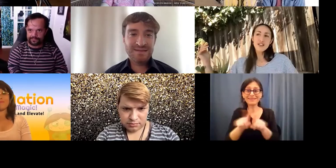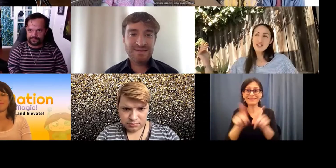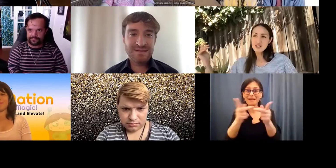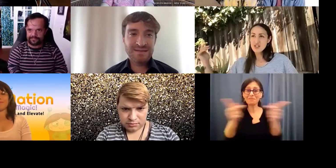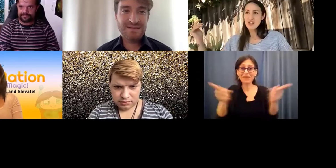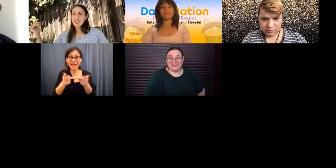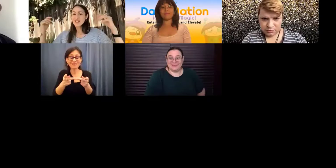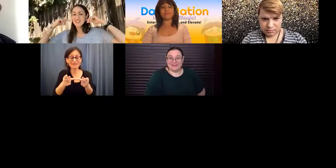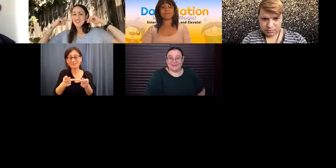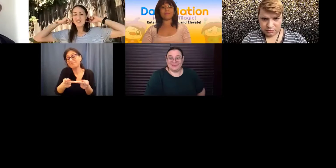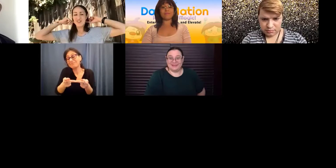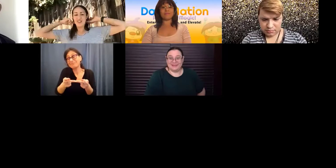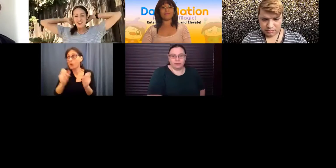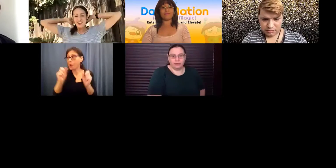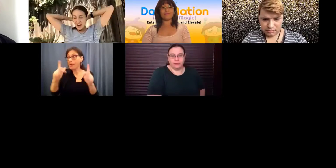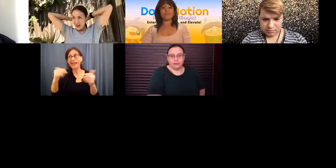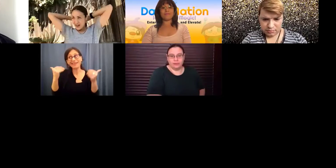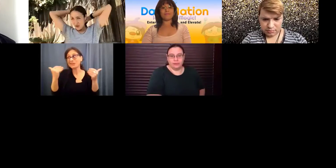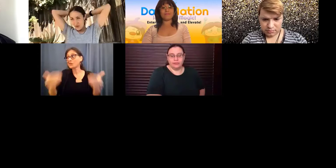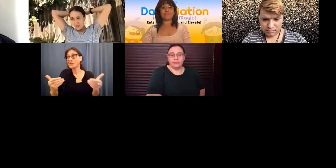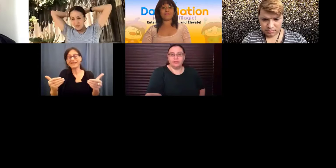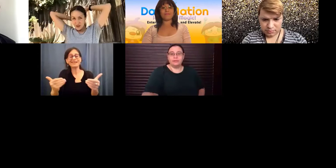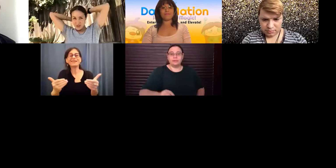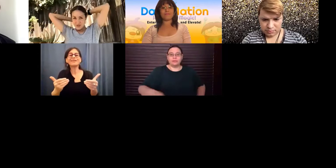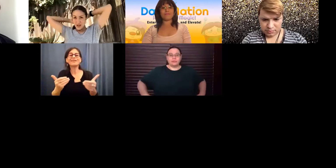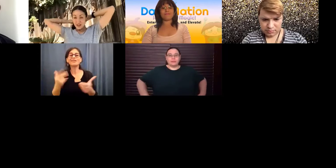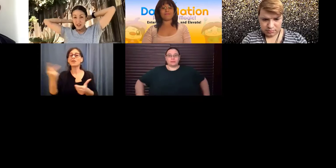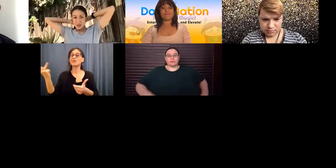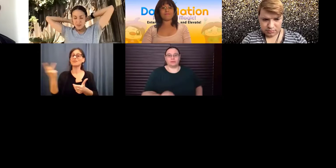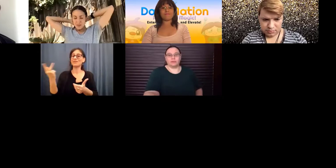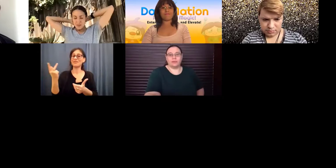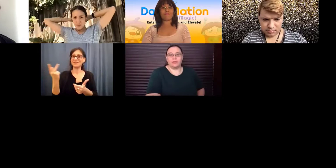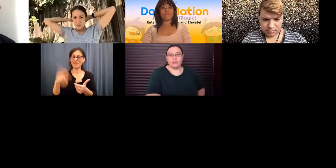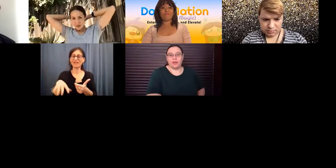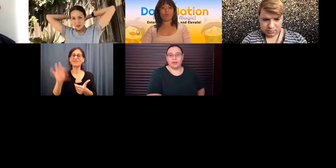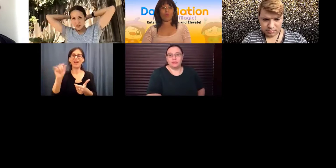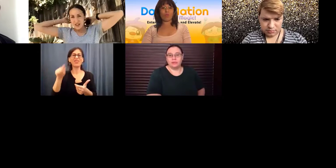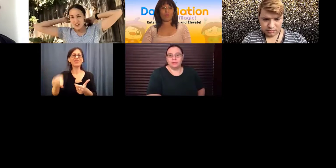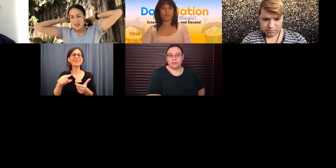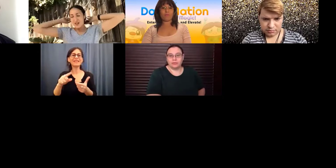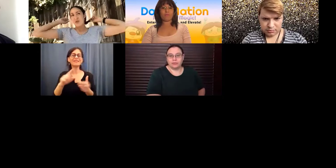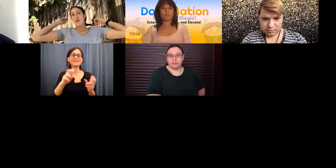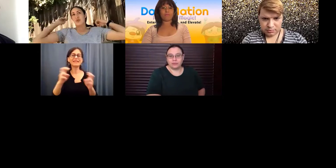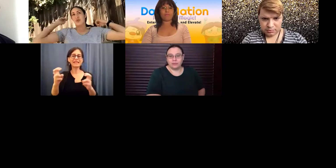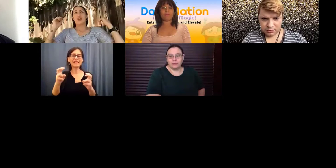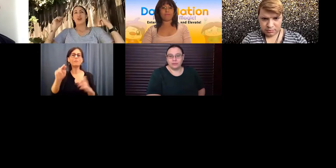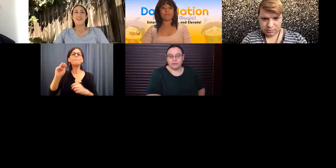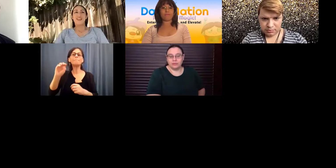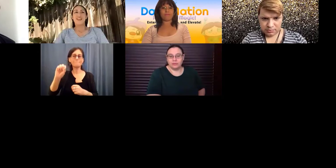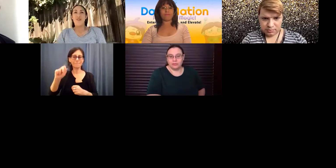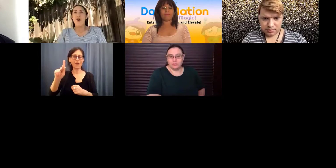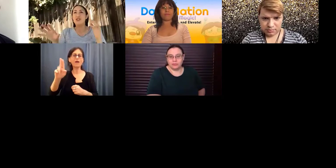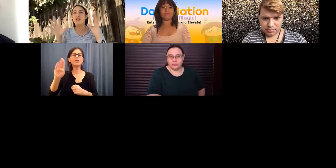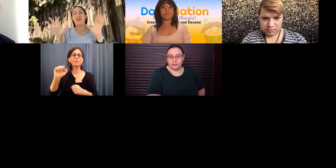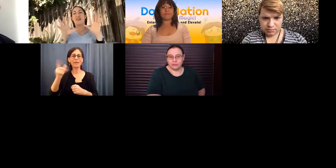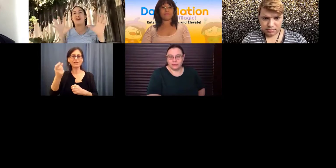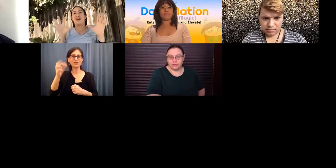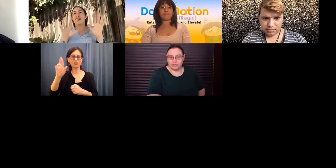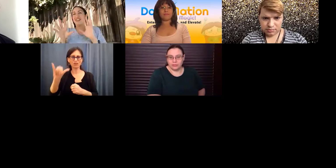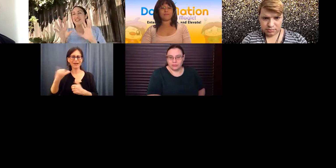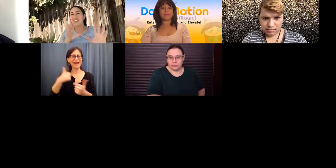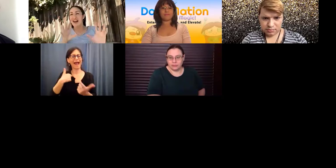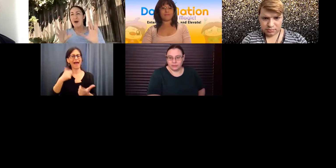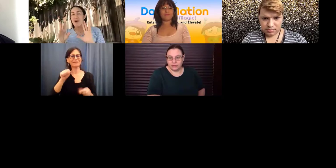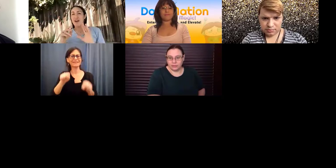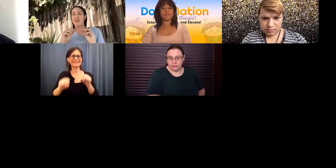I was like, all right, let's do it. So when we first found out it was a mockumentary, I've